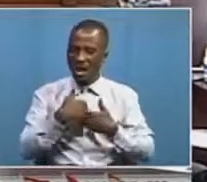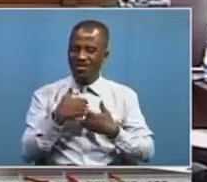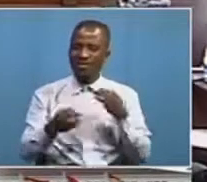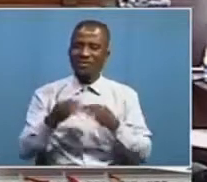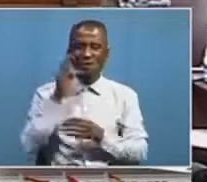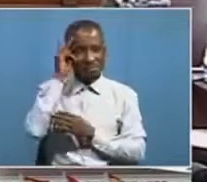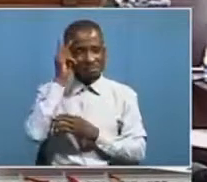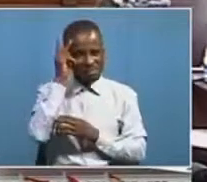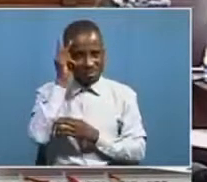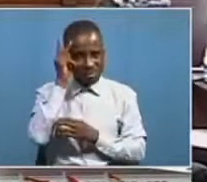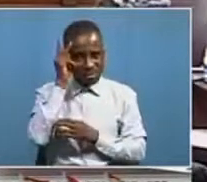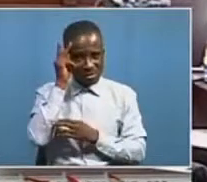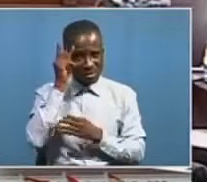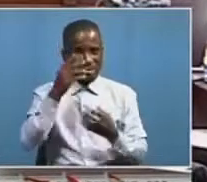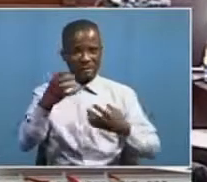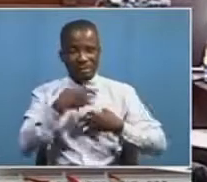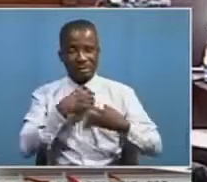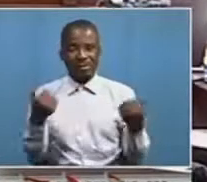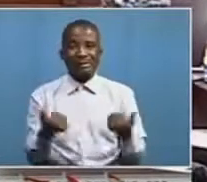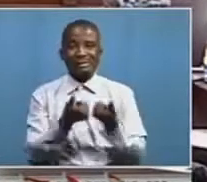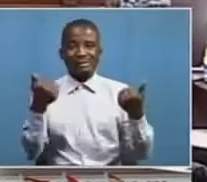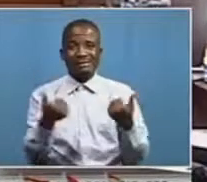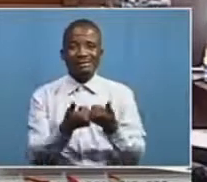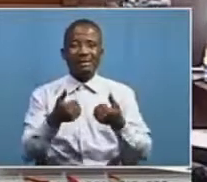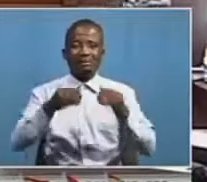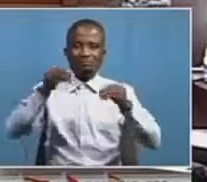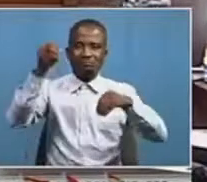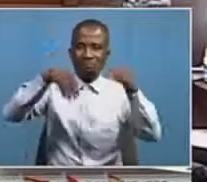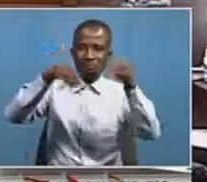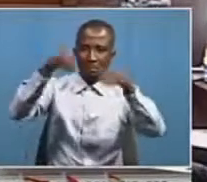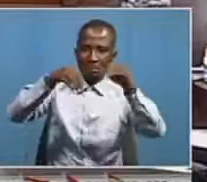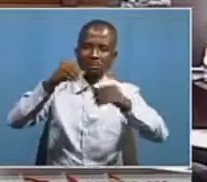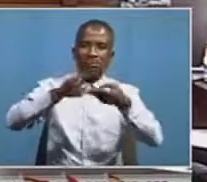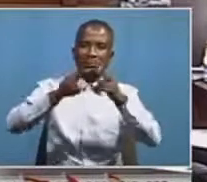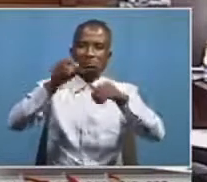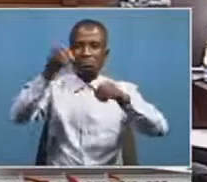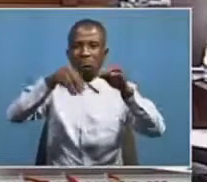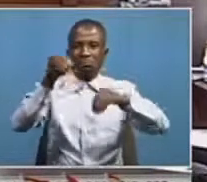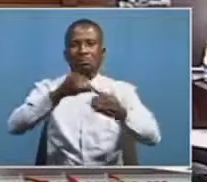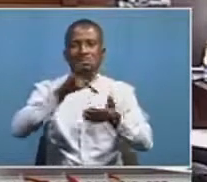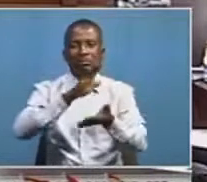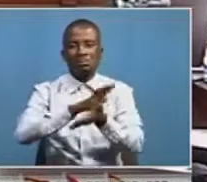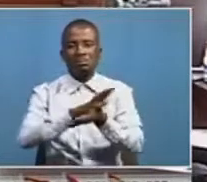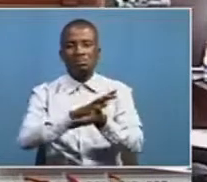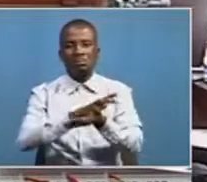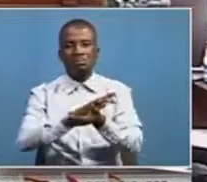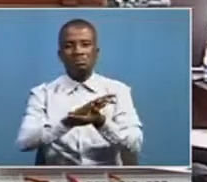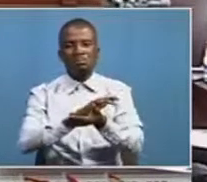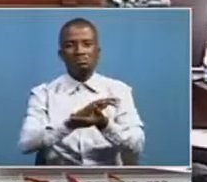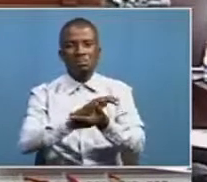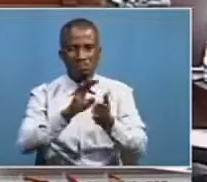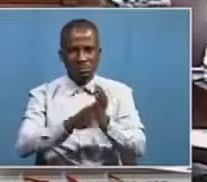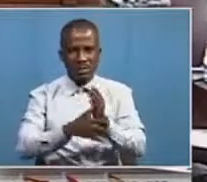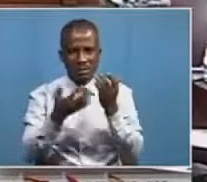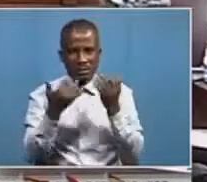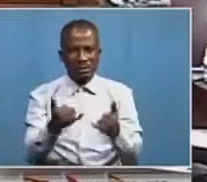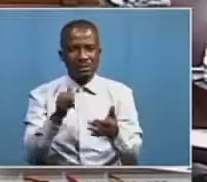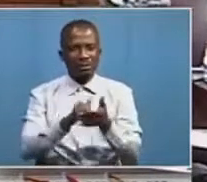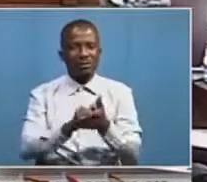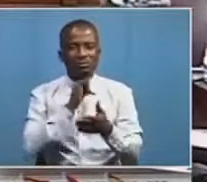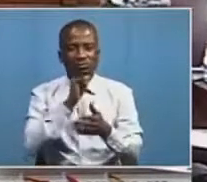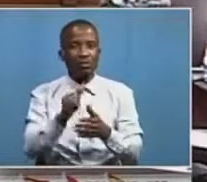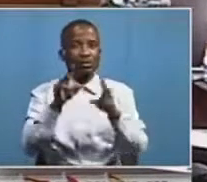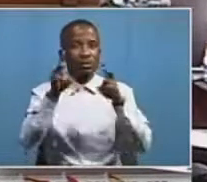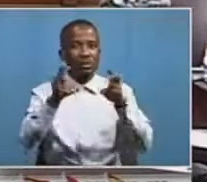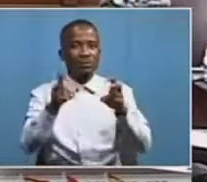purpose of the petition was to challenge entries made on the collation forms or summary sheets, but that is not the